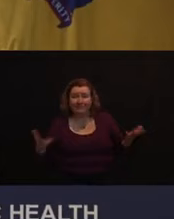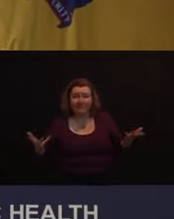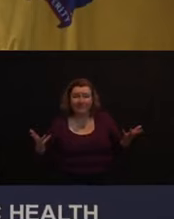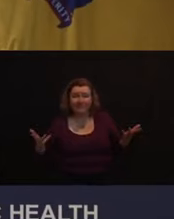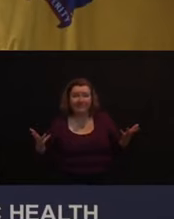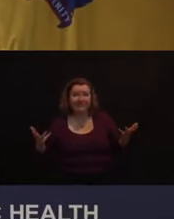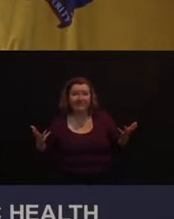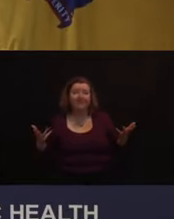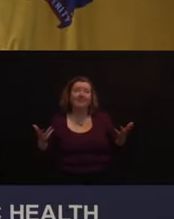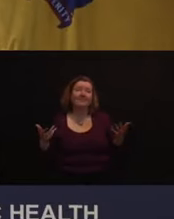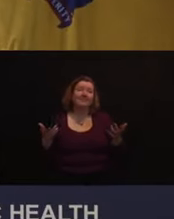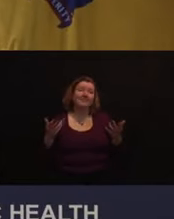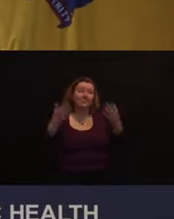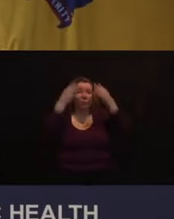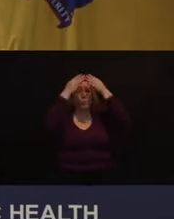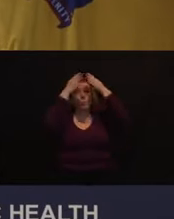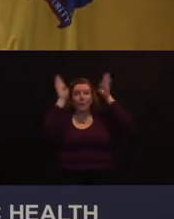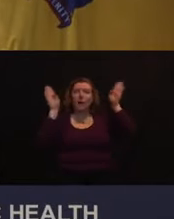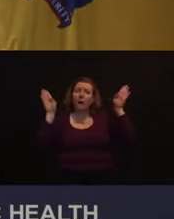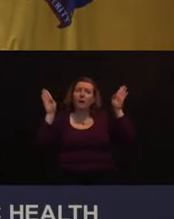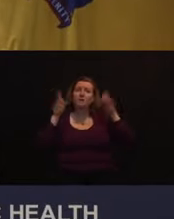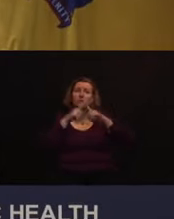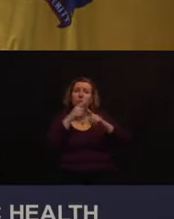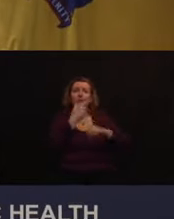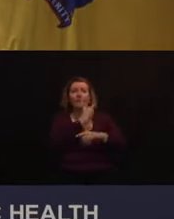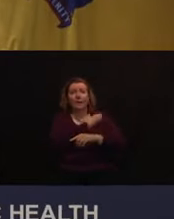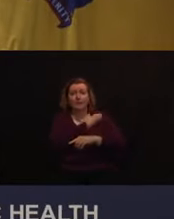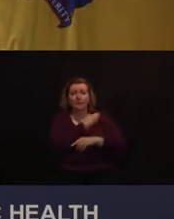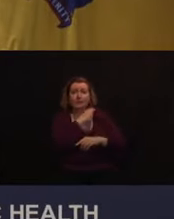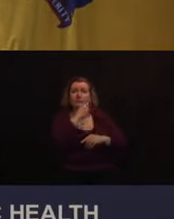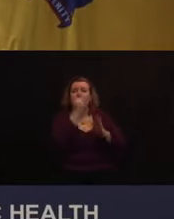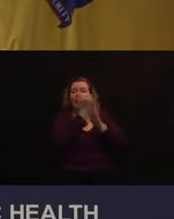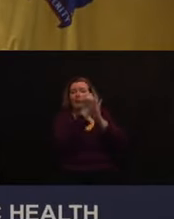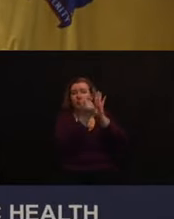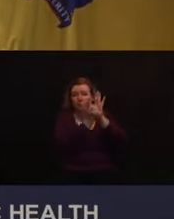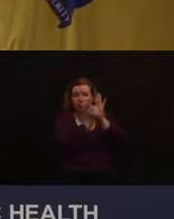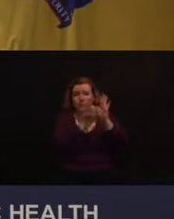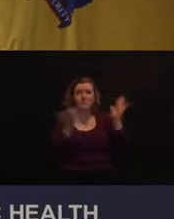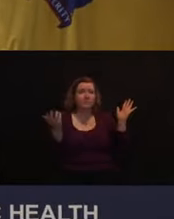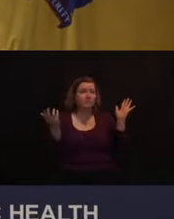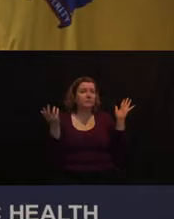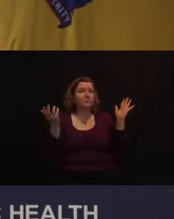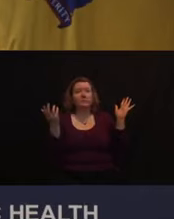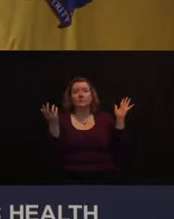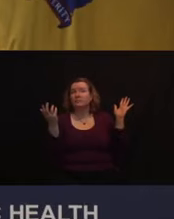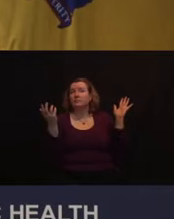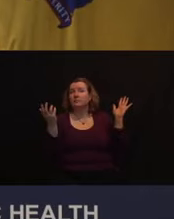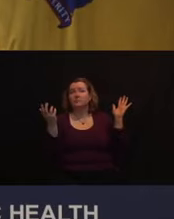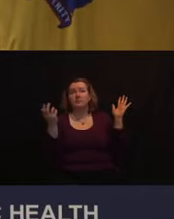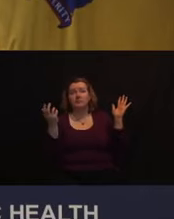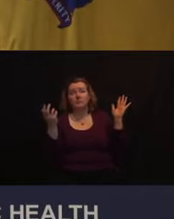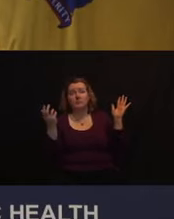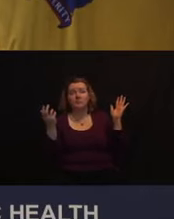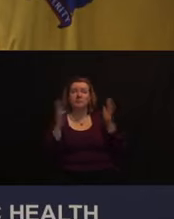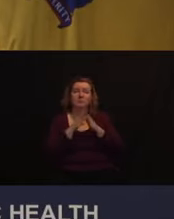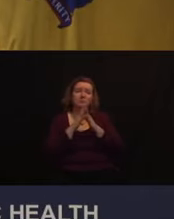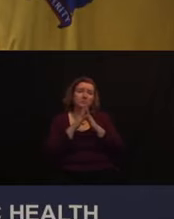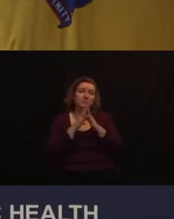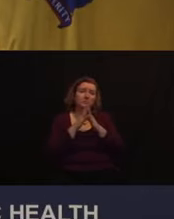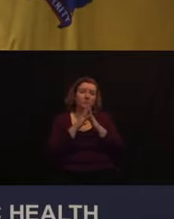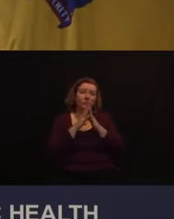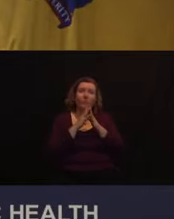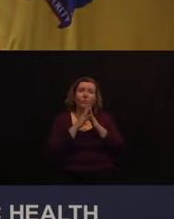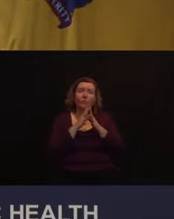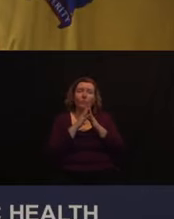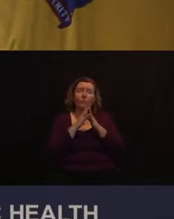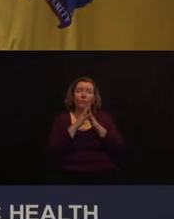remain open-minded to. In the best case scenario, I think if you could hold off on that, unless you've got it at your